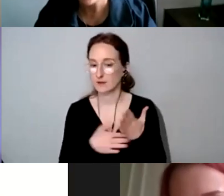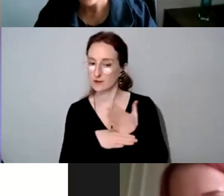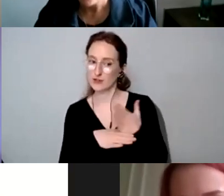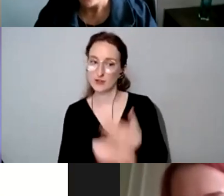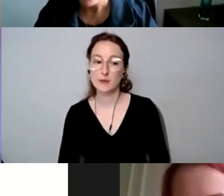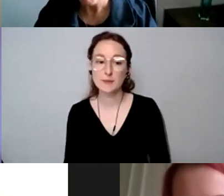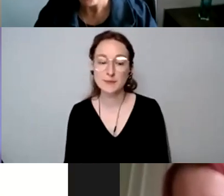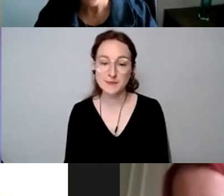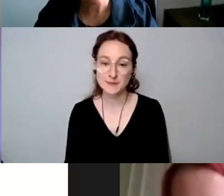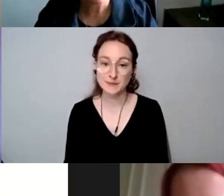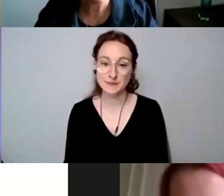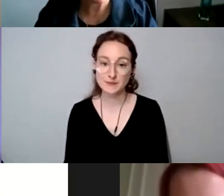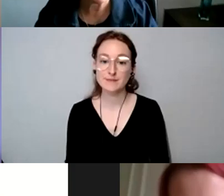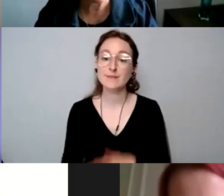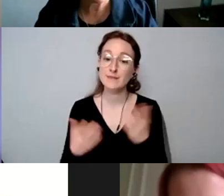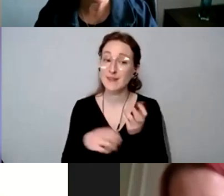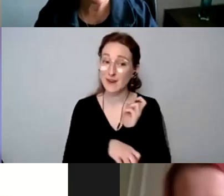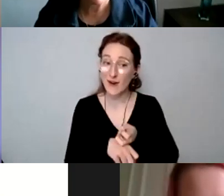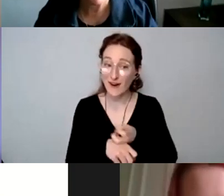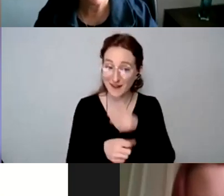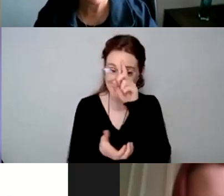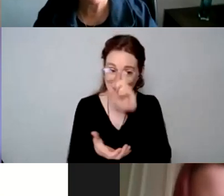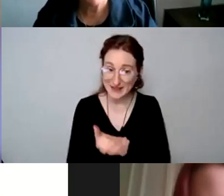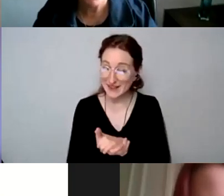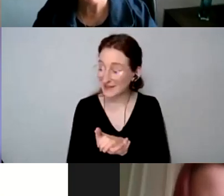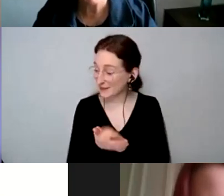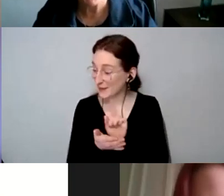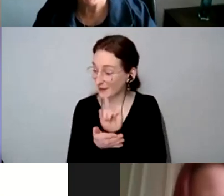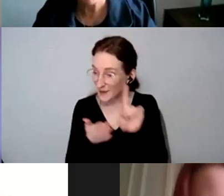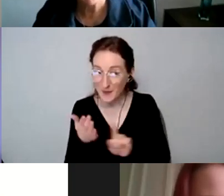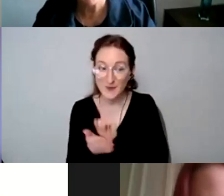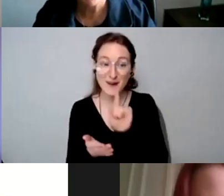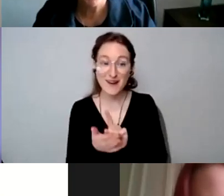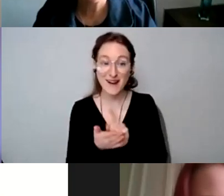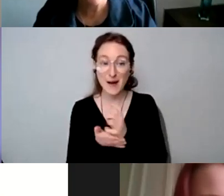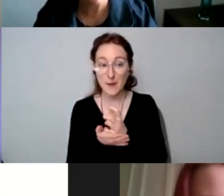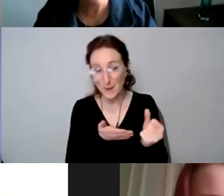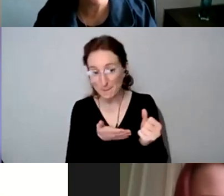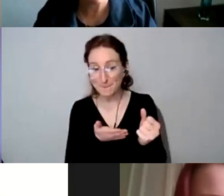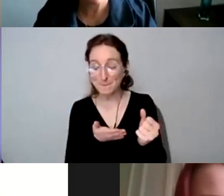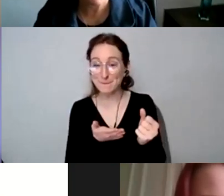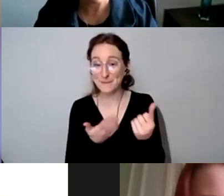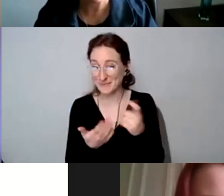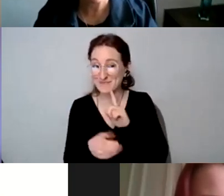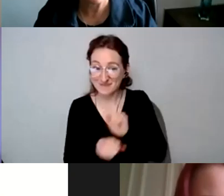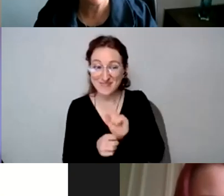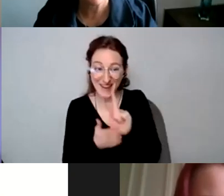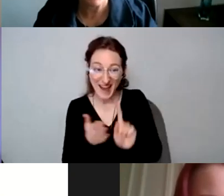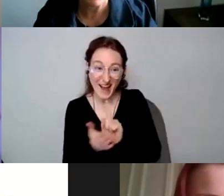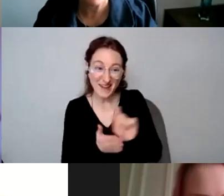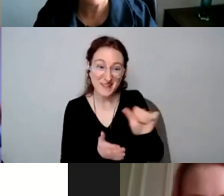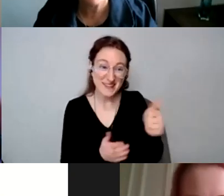that. It's hard to believe that we have already run up over our time of an hour for